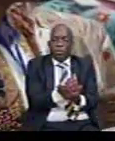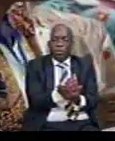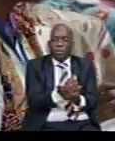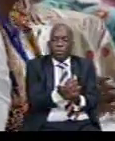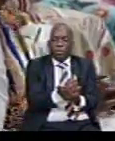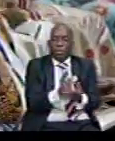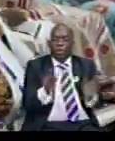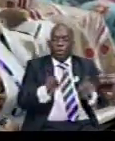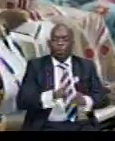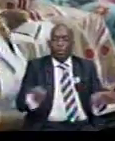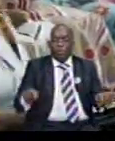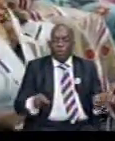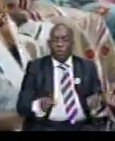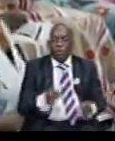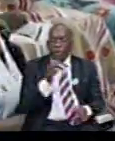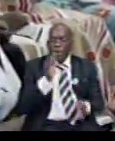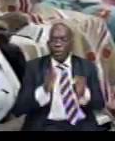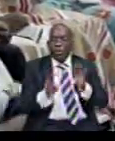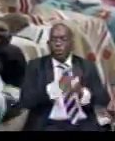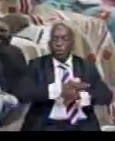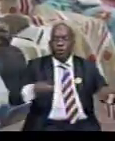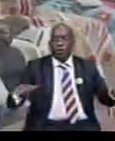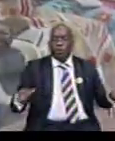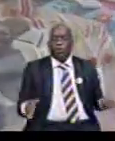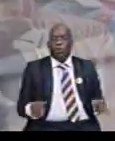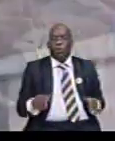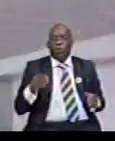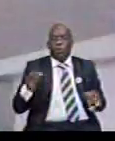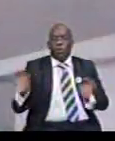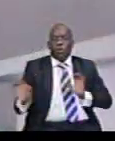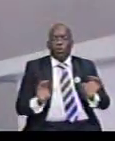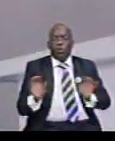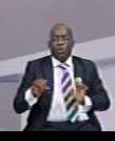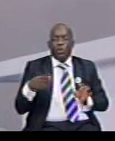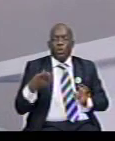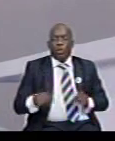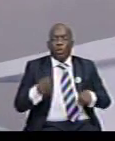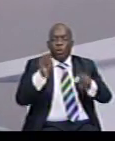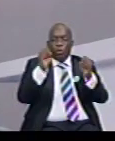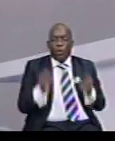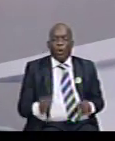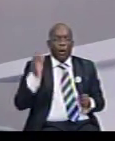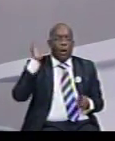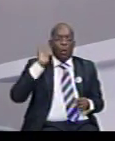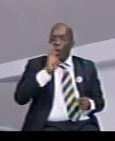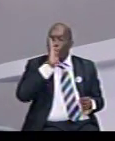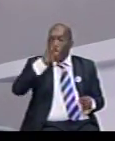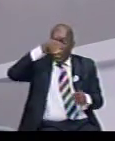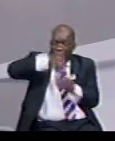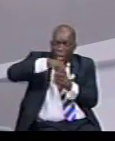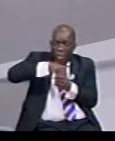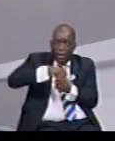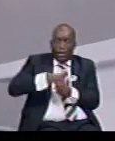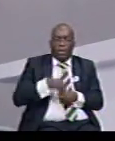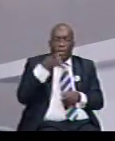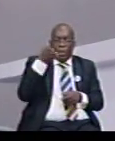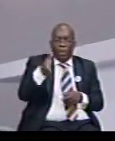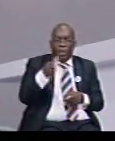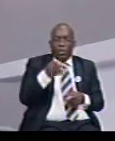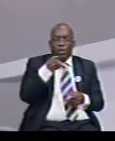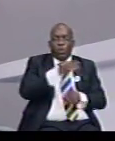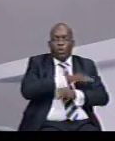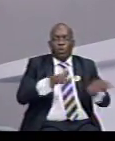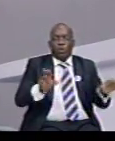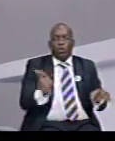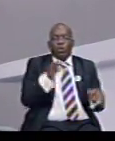But if you don't do, the power will be inside there, but you don't carry it anywhere. You